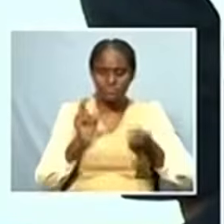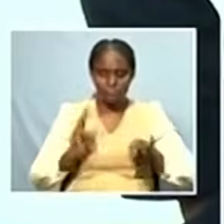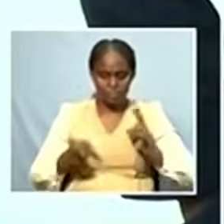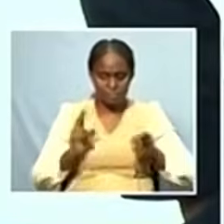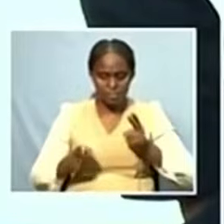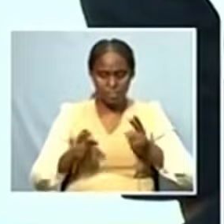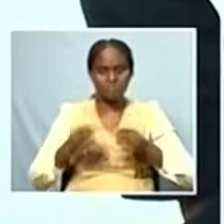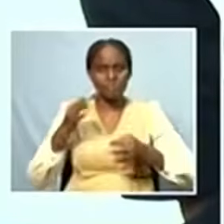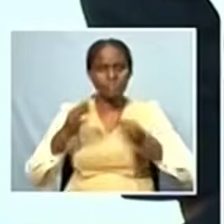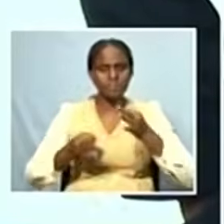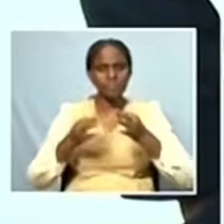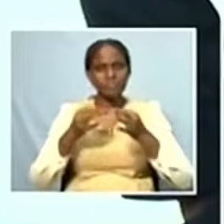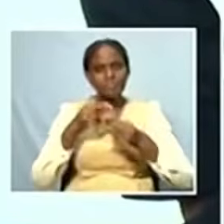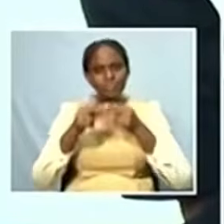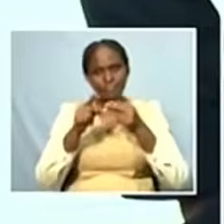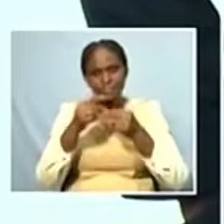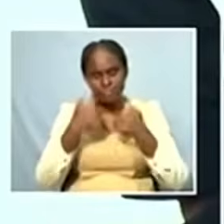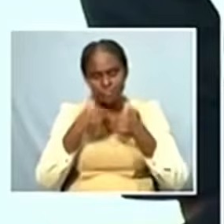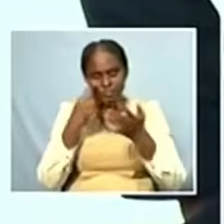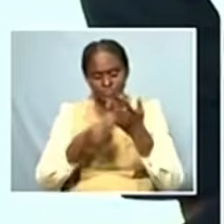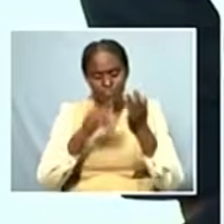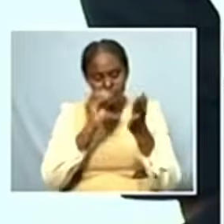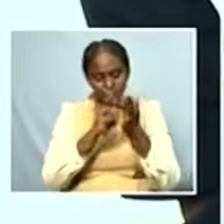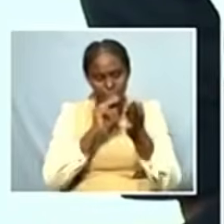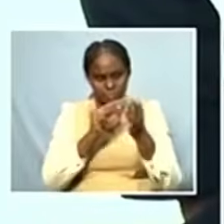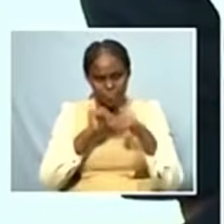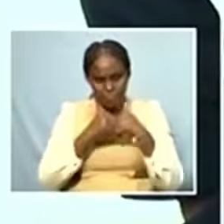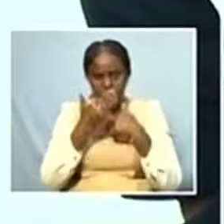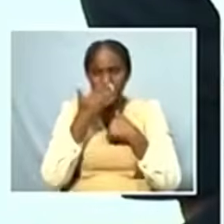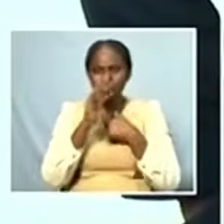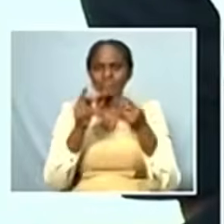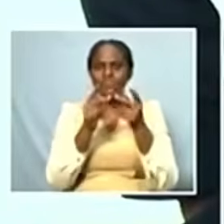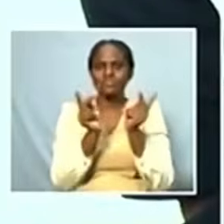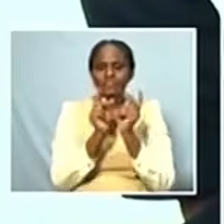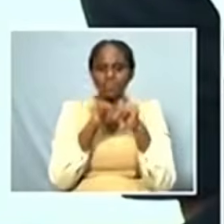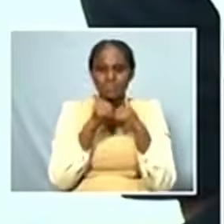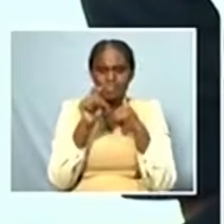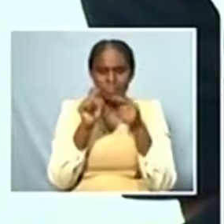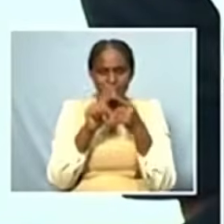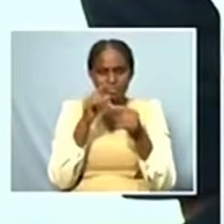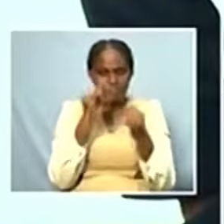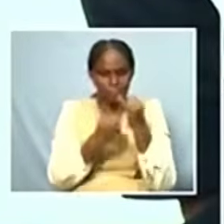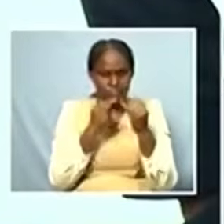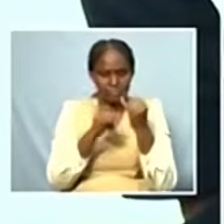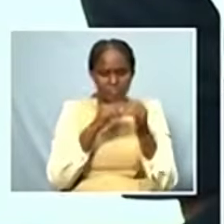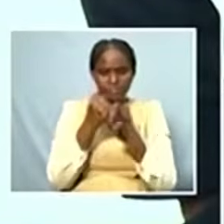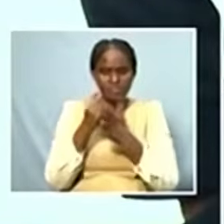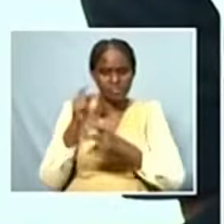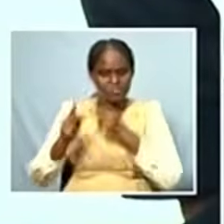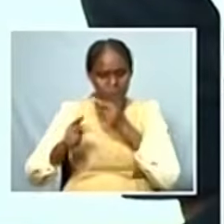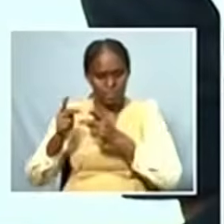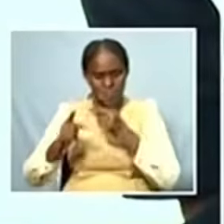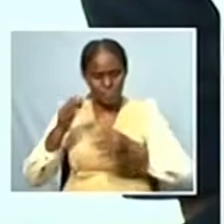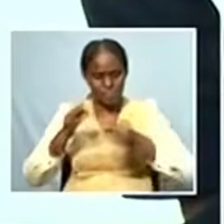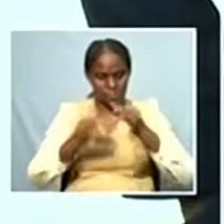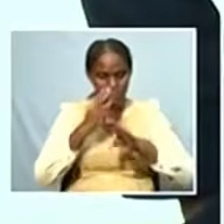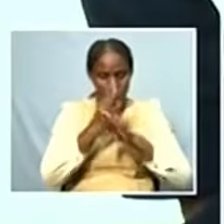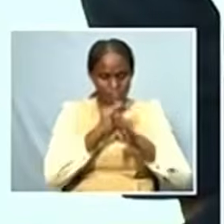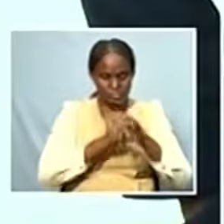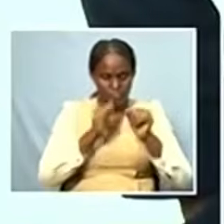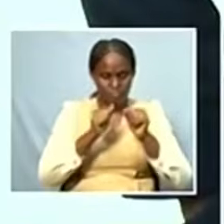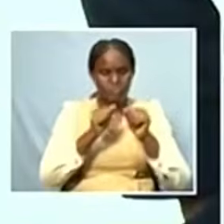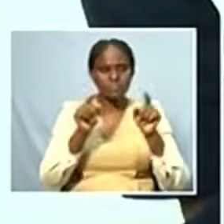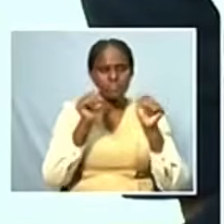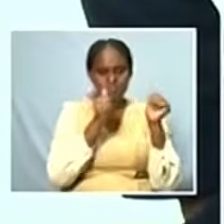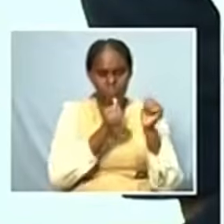court. So that has put us in a bit of an awkward position, because we need to complete the court processes before we can take any